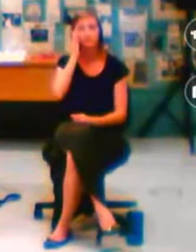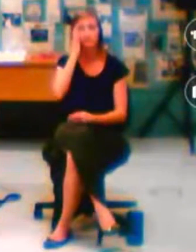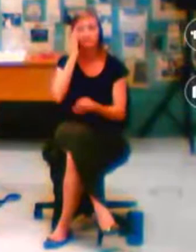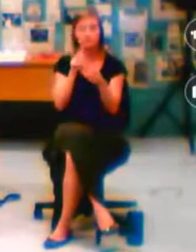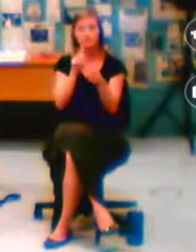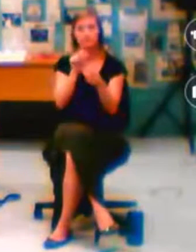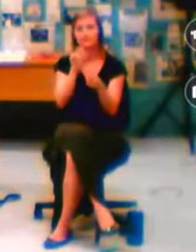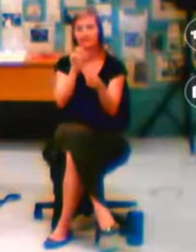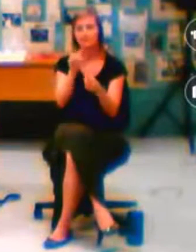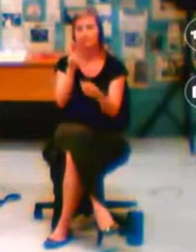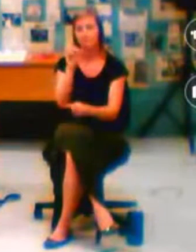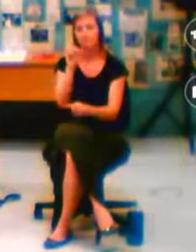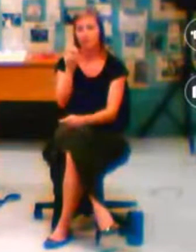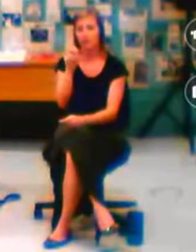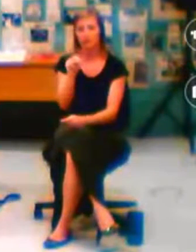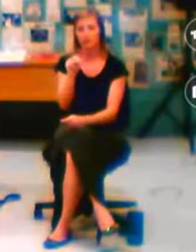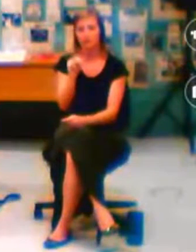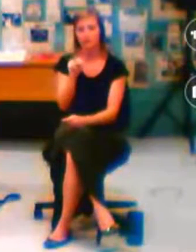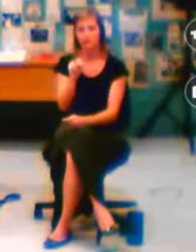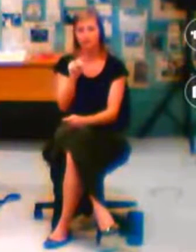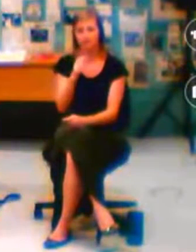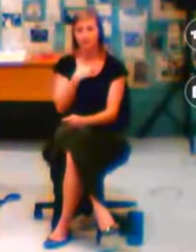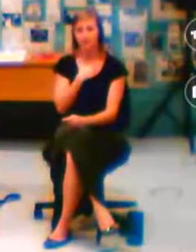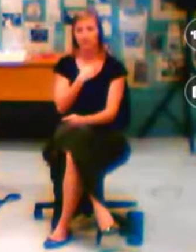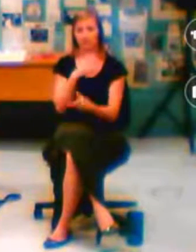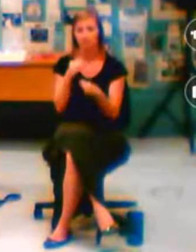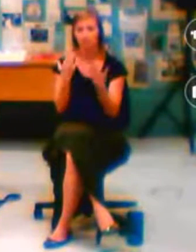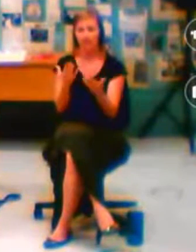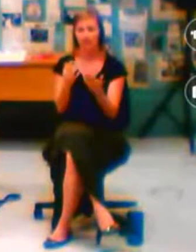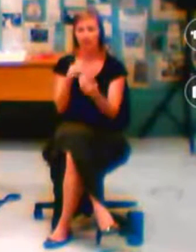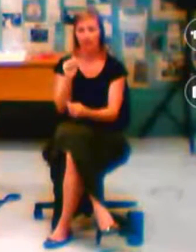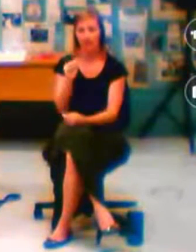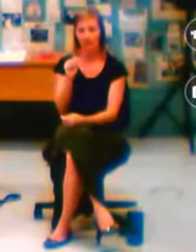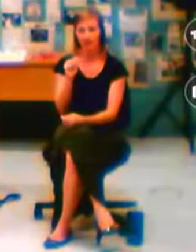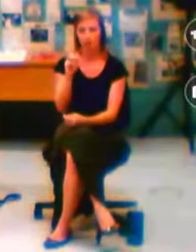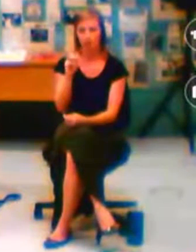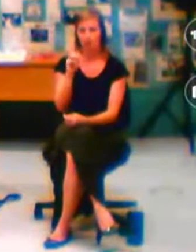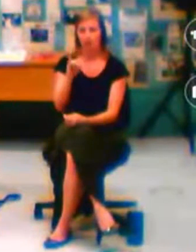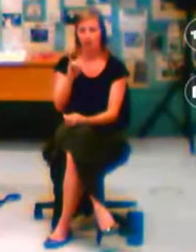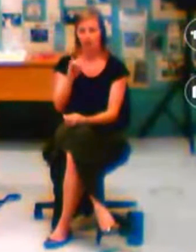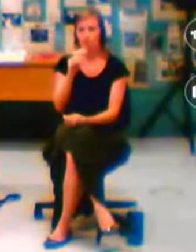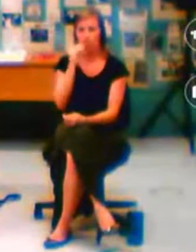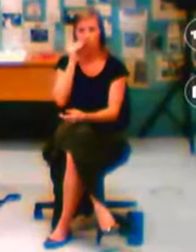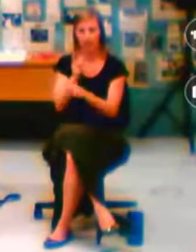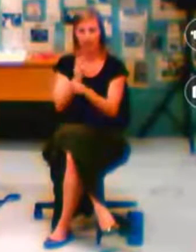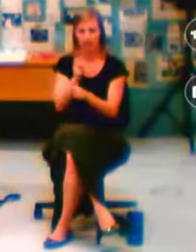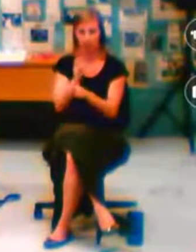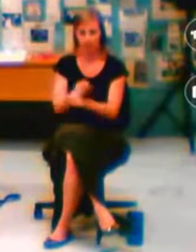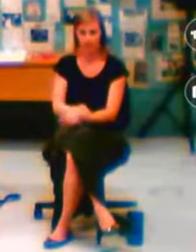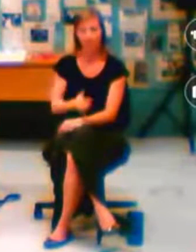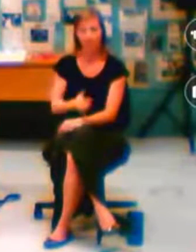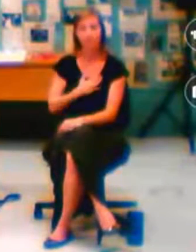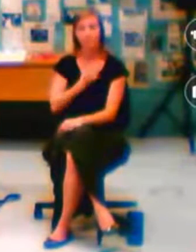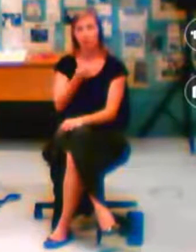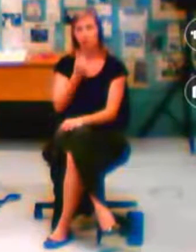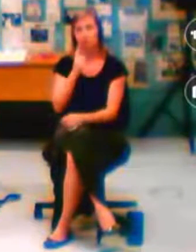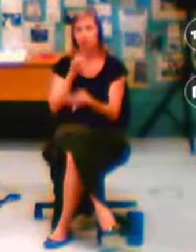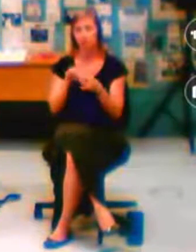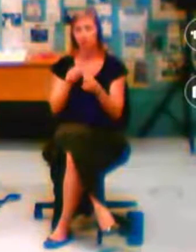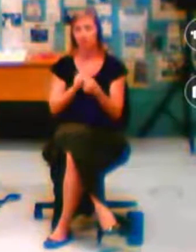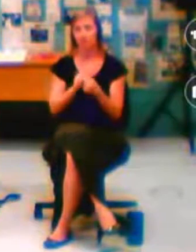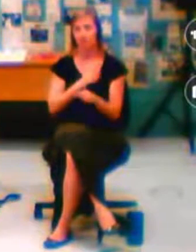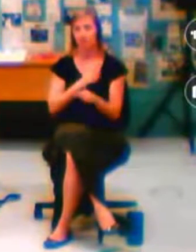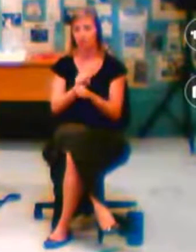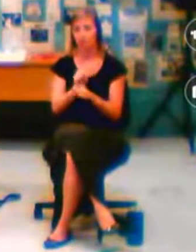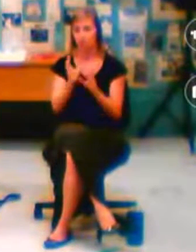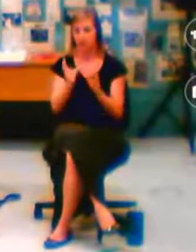and make that choice. So we got a couple more over here, one in the back, and we'll try to wrap it up quick. You too, Dave.